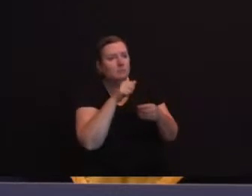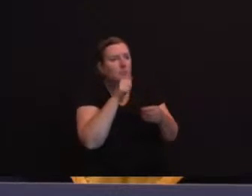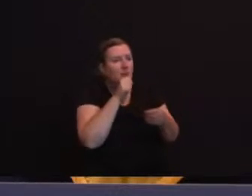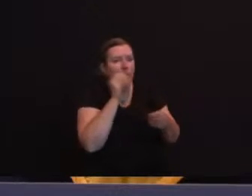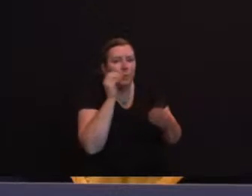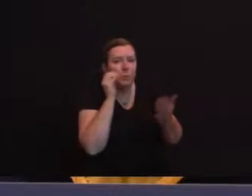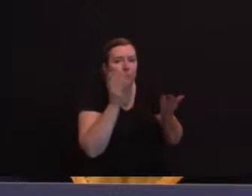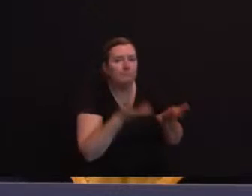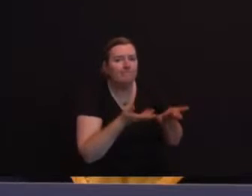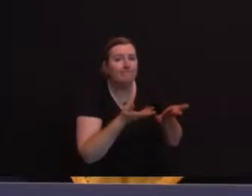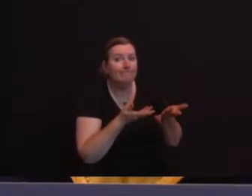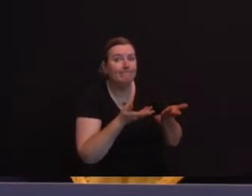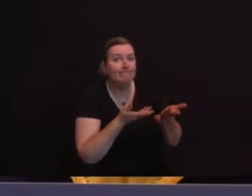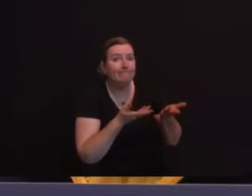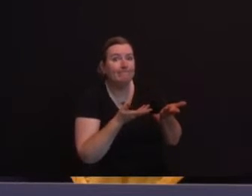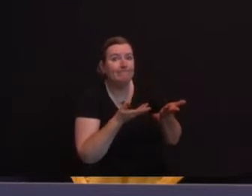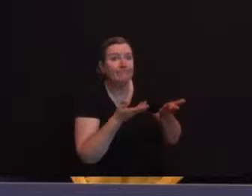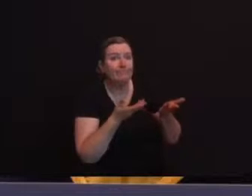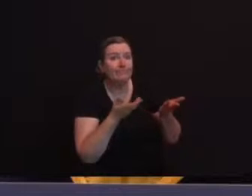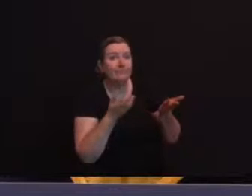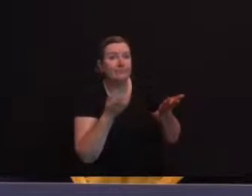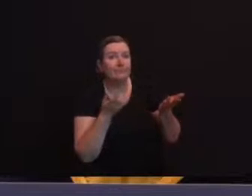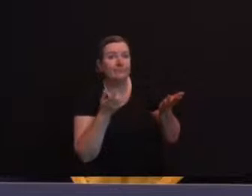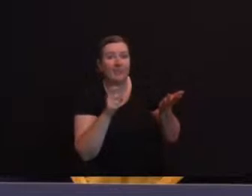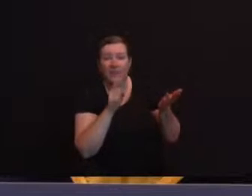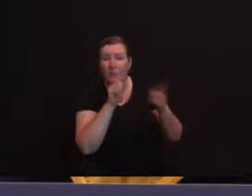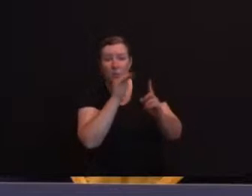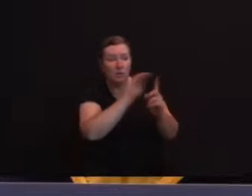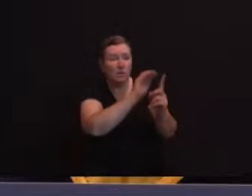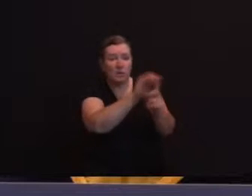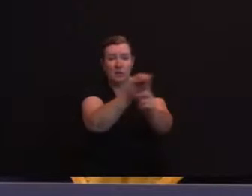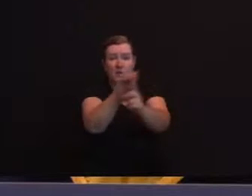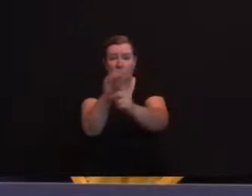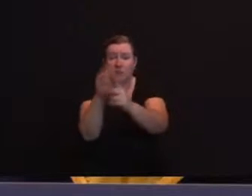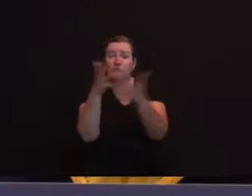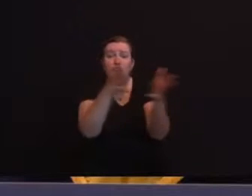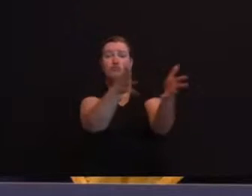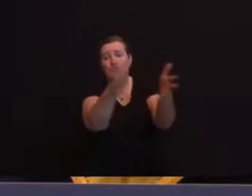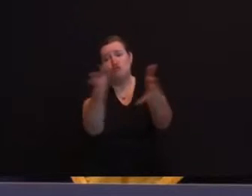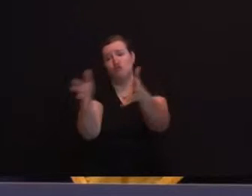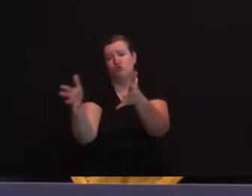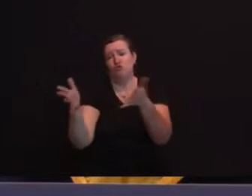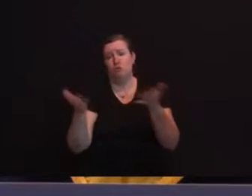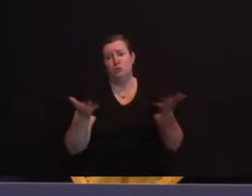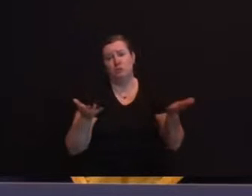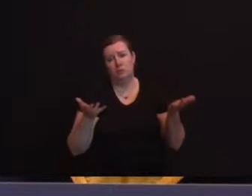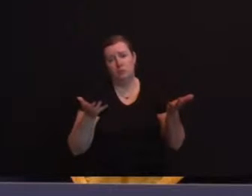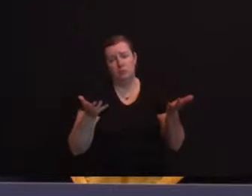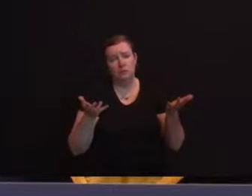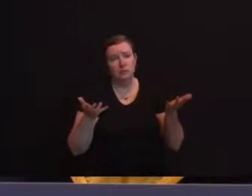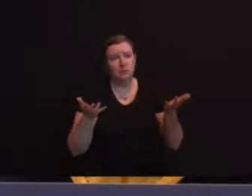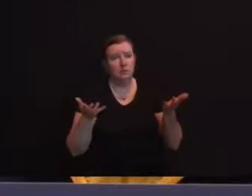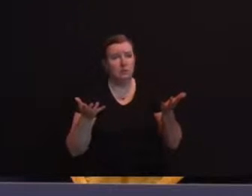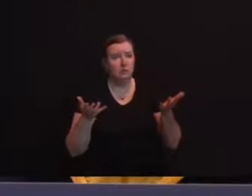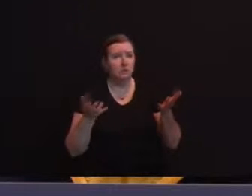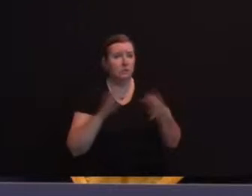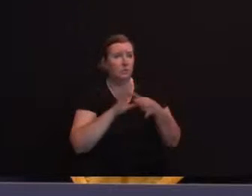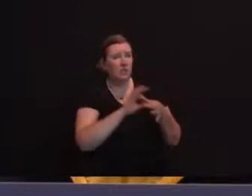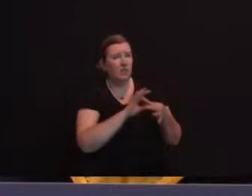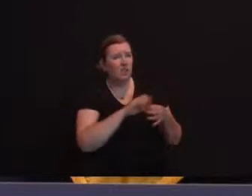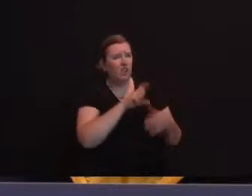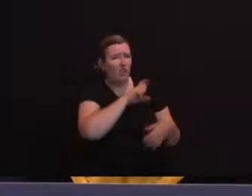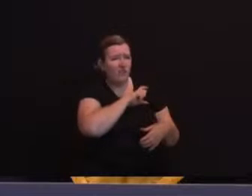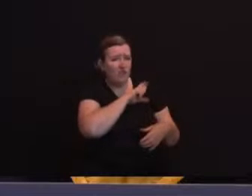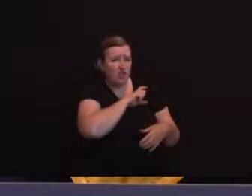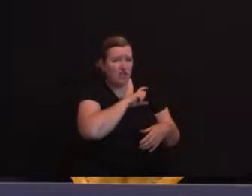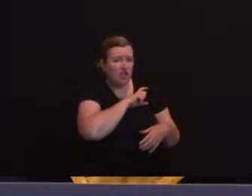we had no choice but to take the steps that we've taken. I'm not sure it has an implication on law enforcement,